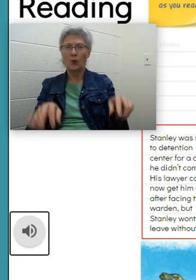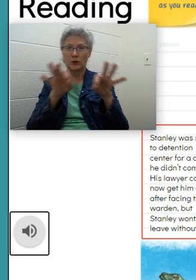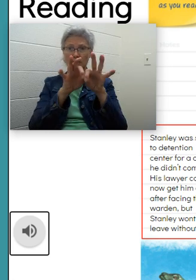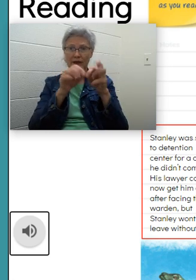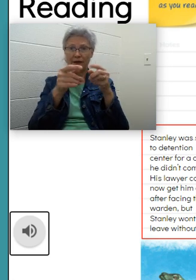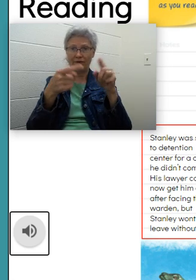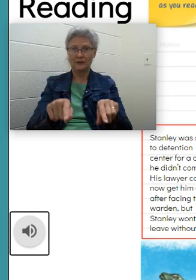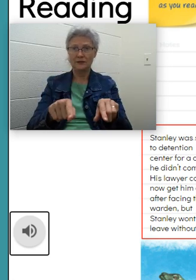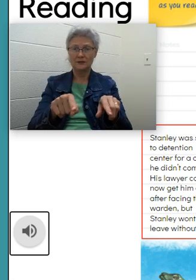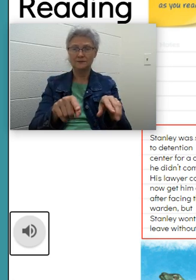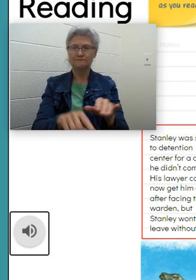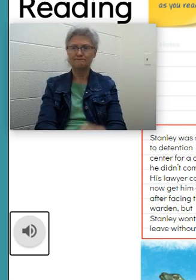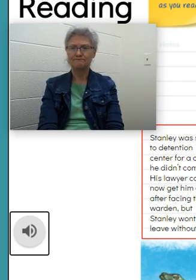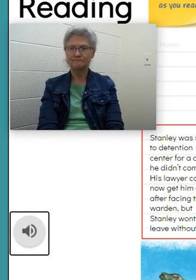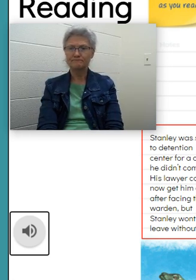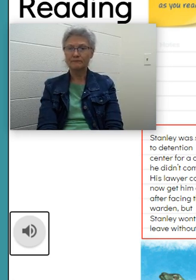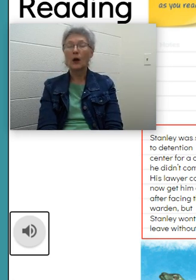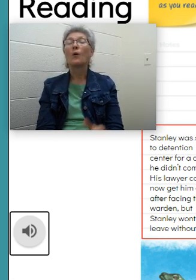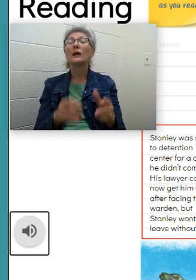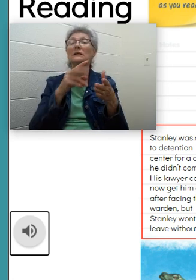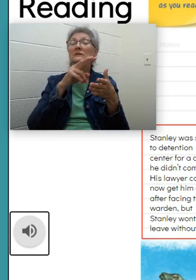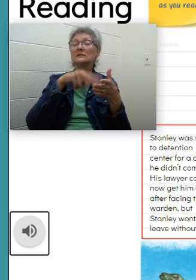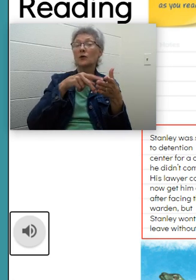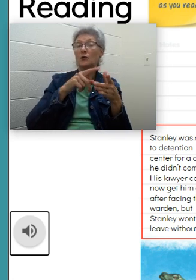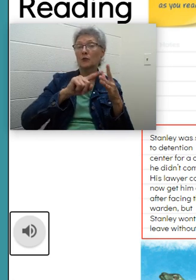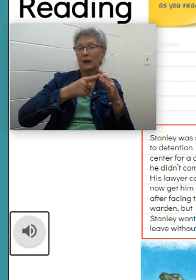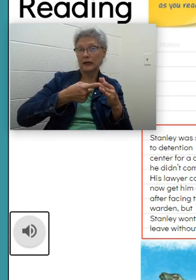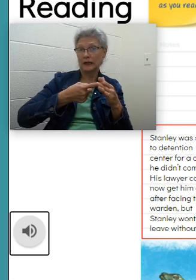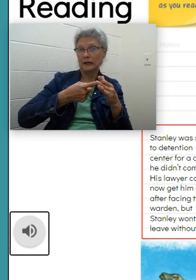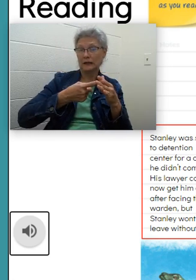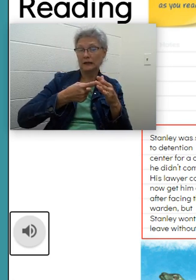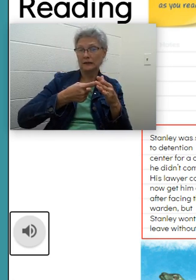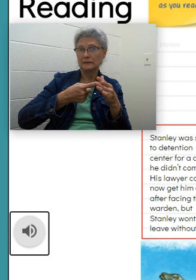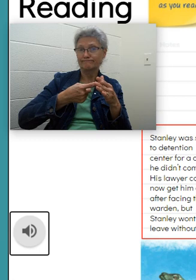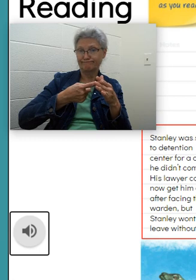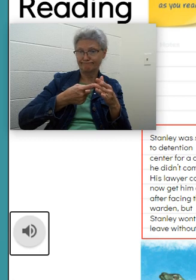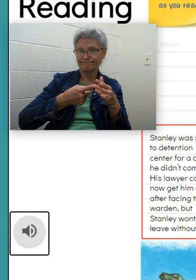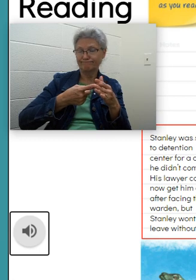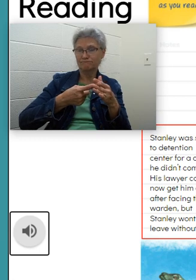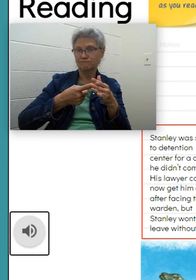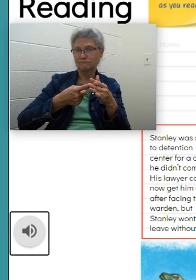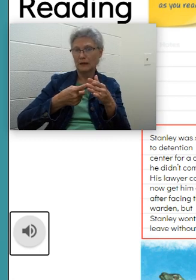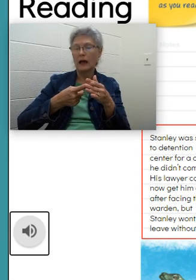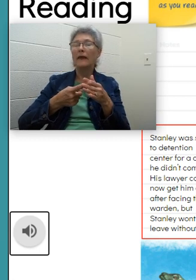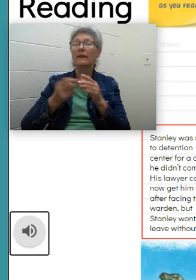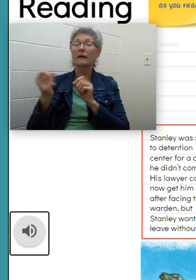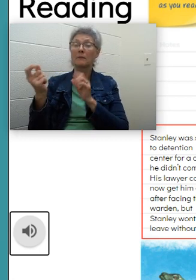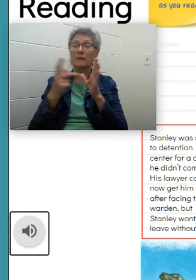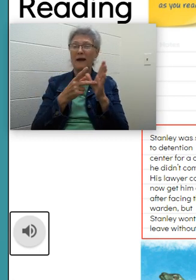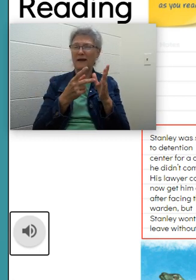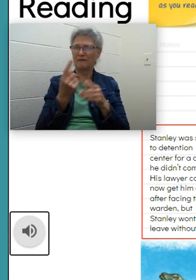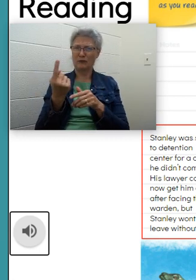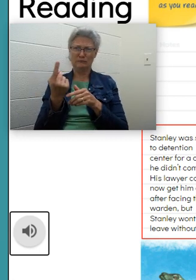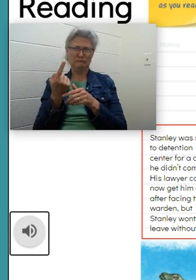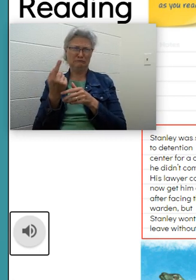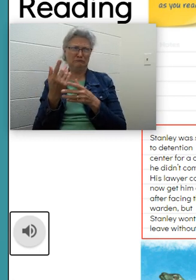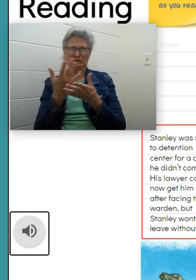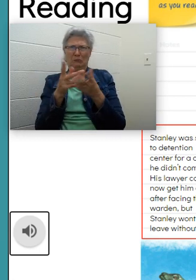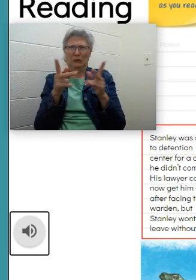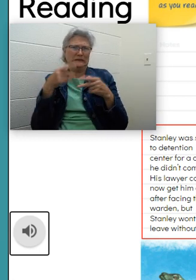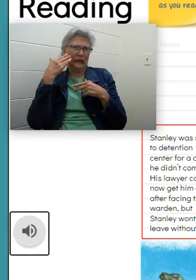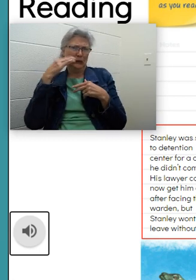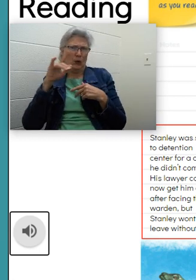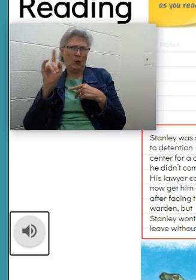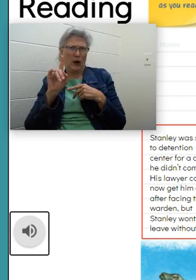events. When I start reading this next section here, I realize I come back from somewhere, I'm not really sure where,